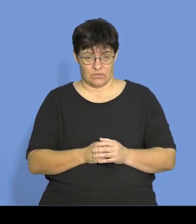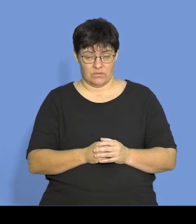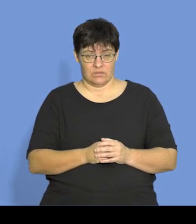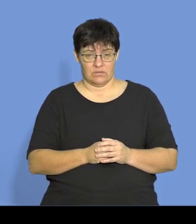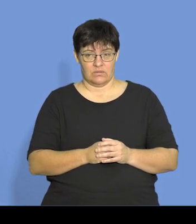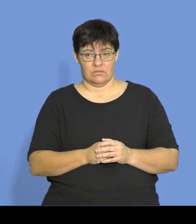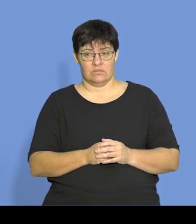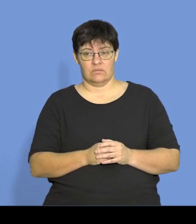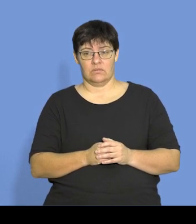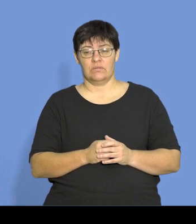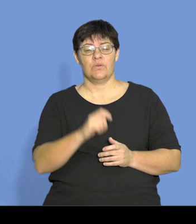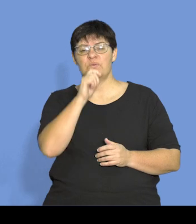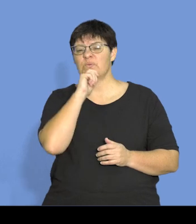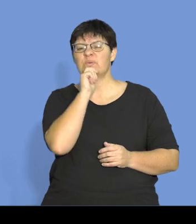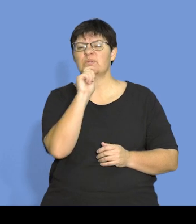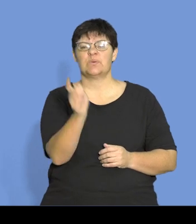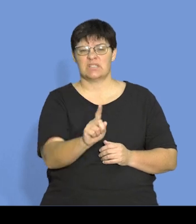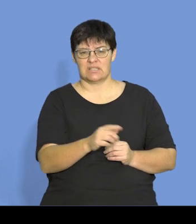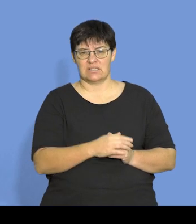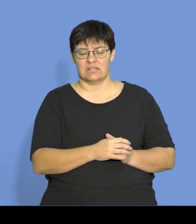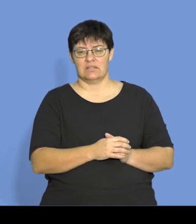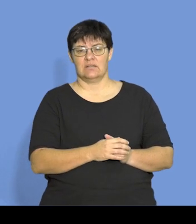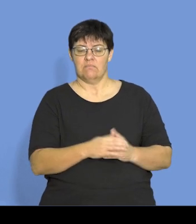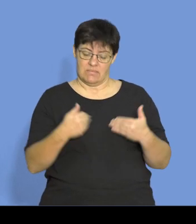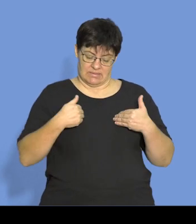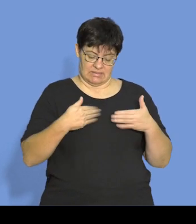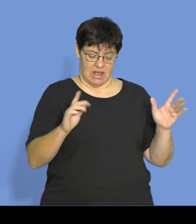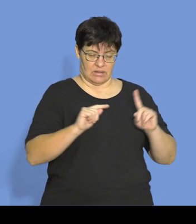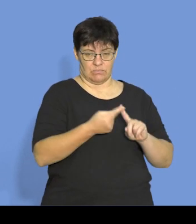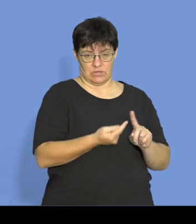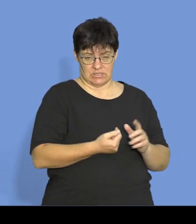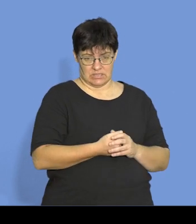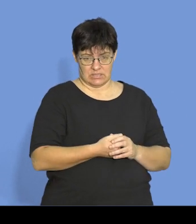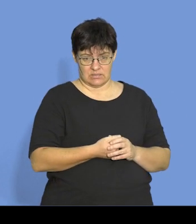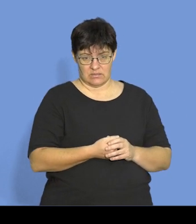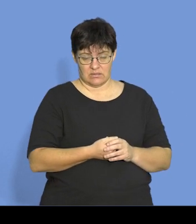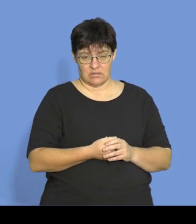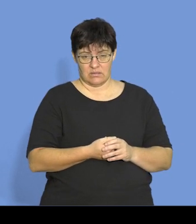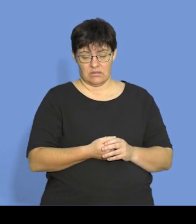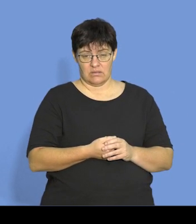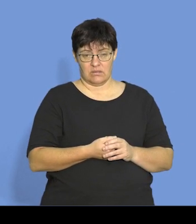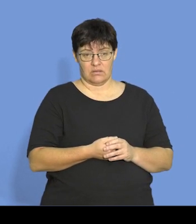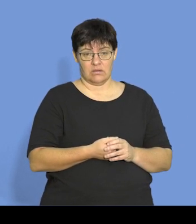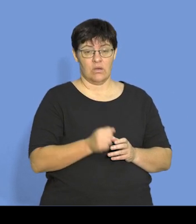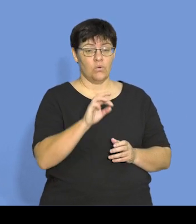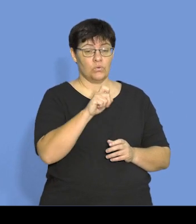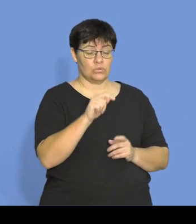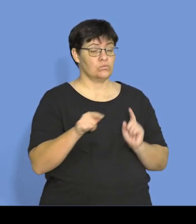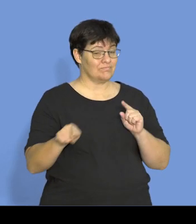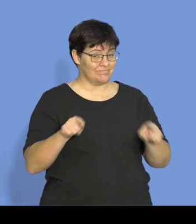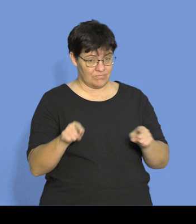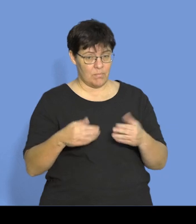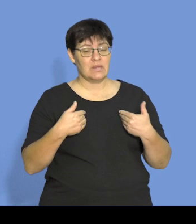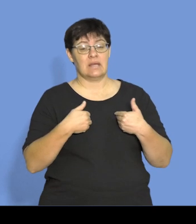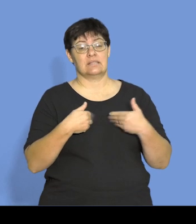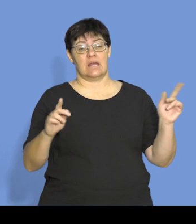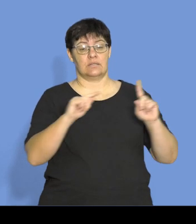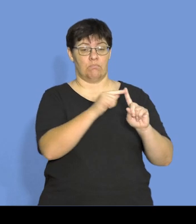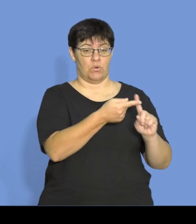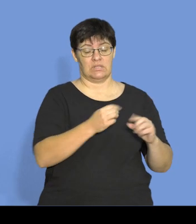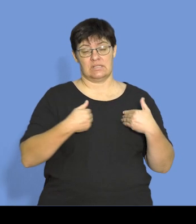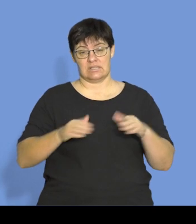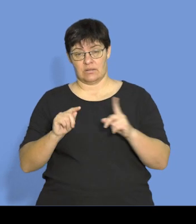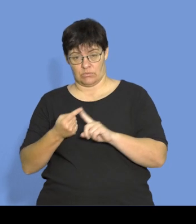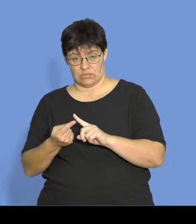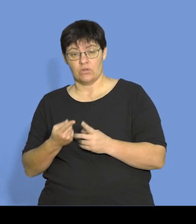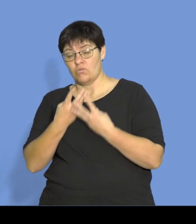values. That's where we're going to use our starting point. So the two roots that you're going to find will be our